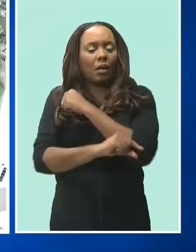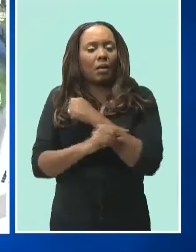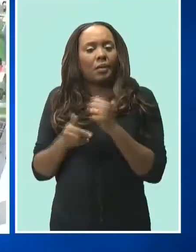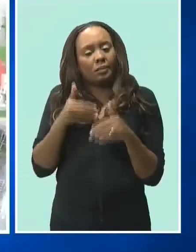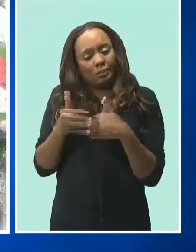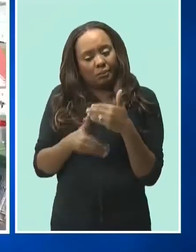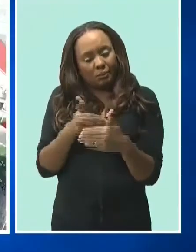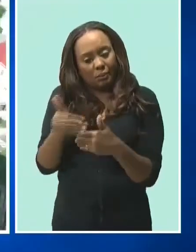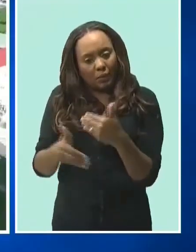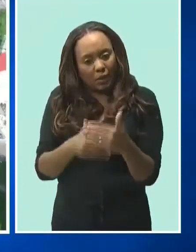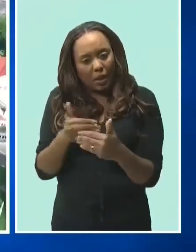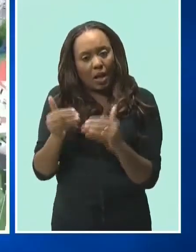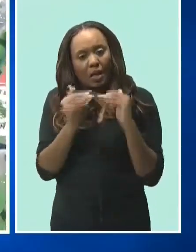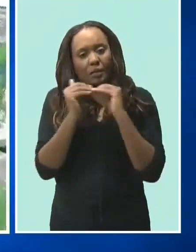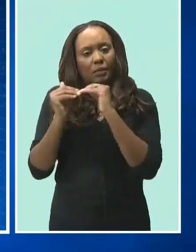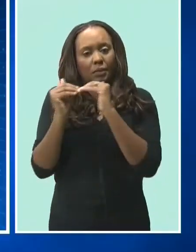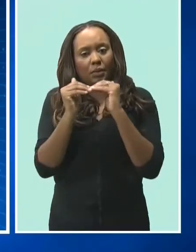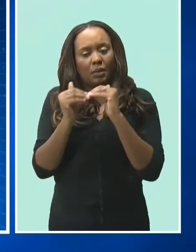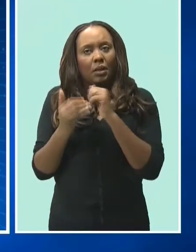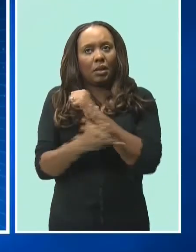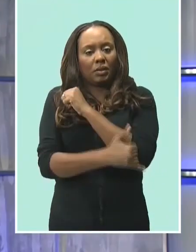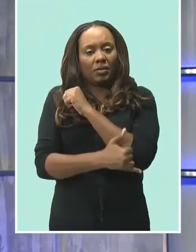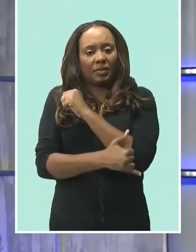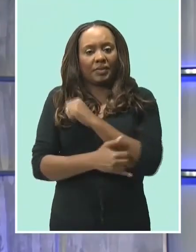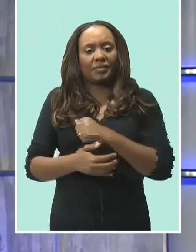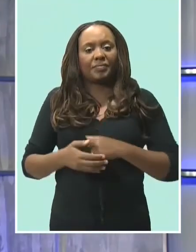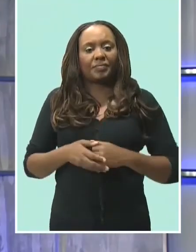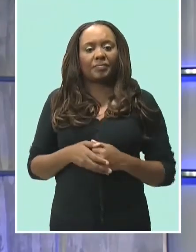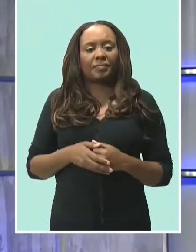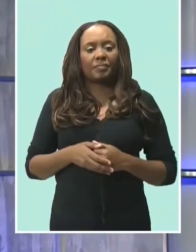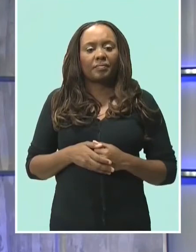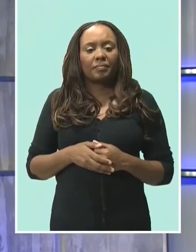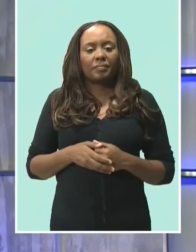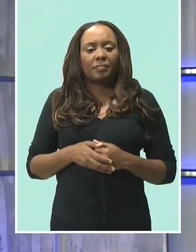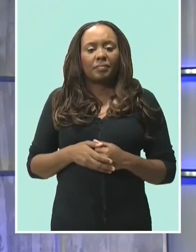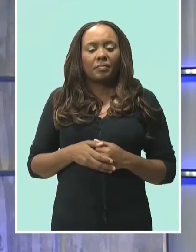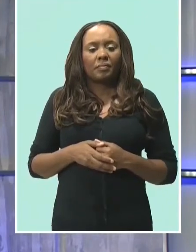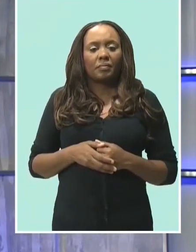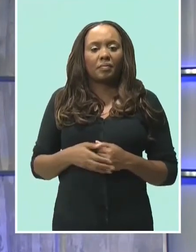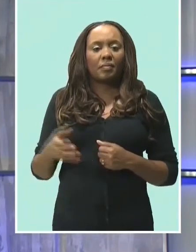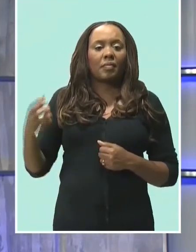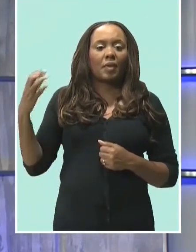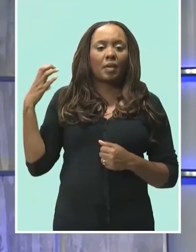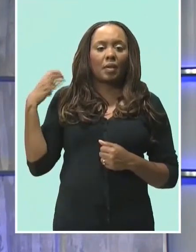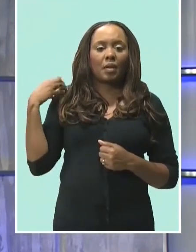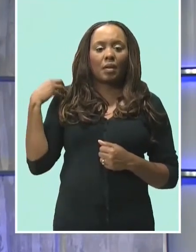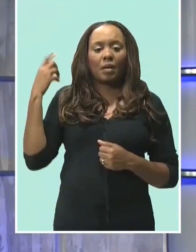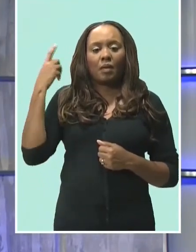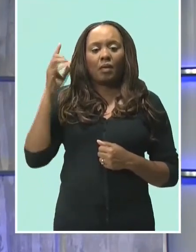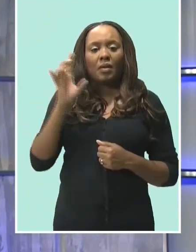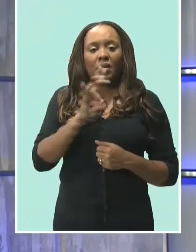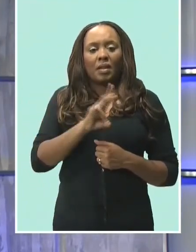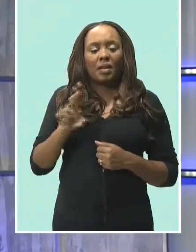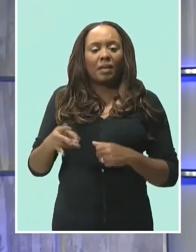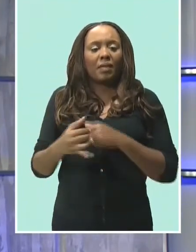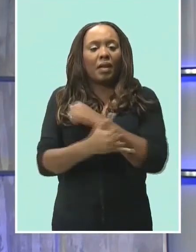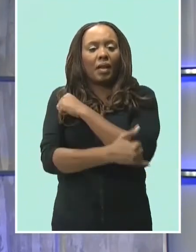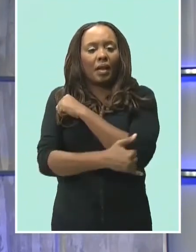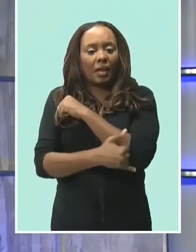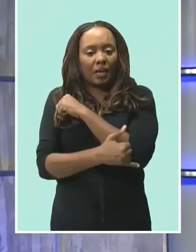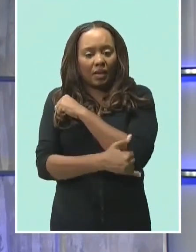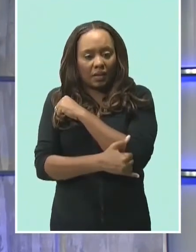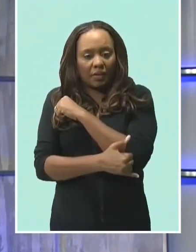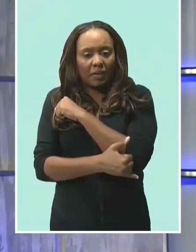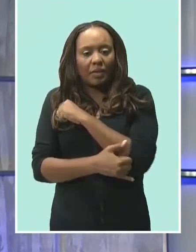as a democratic and sovereign country. The chair of the Group of 77 Countries, Guyana's ambassador to the